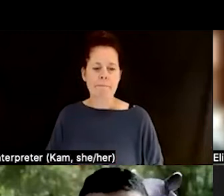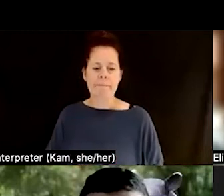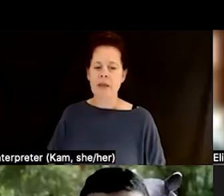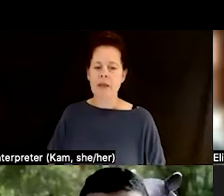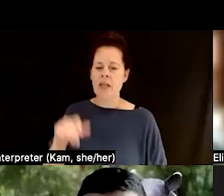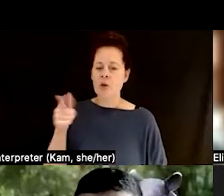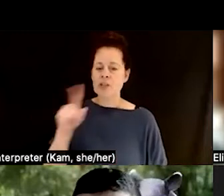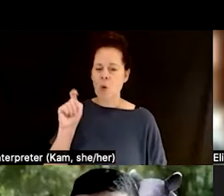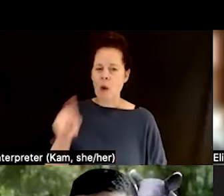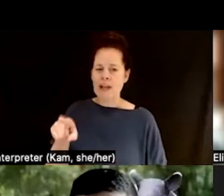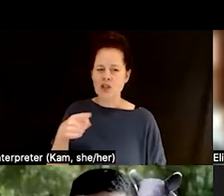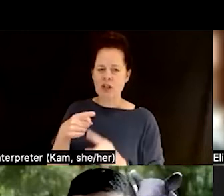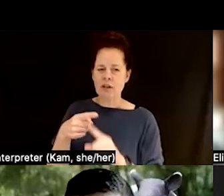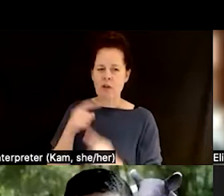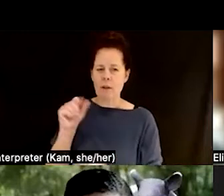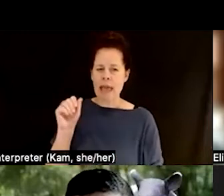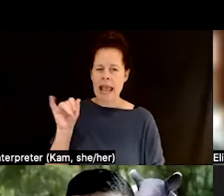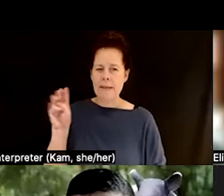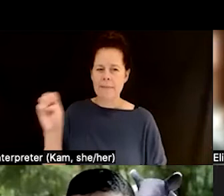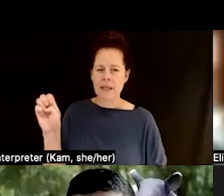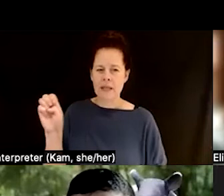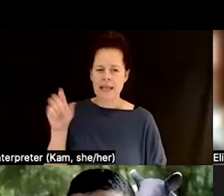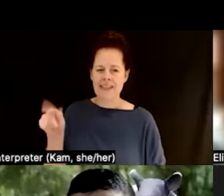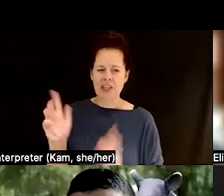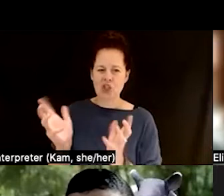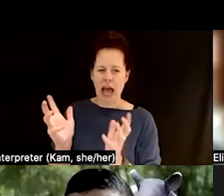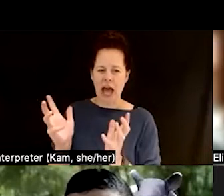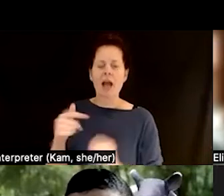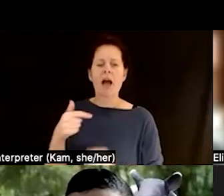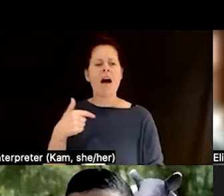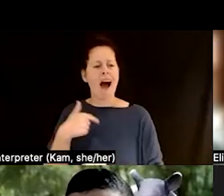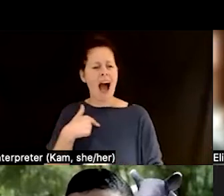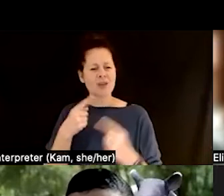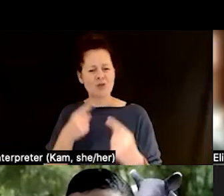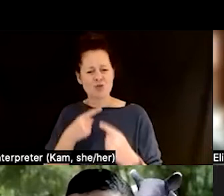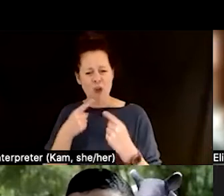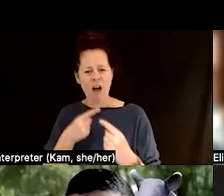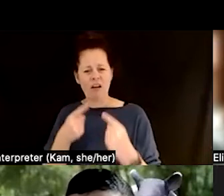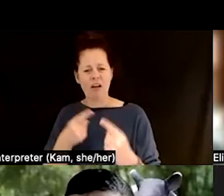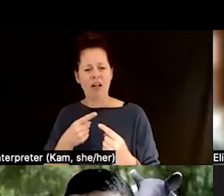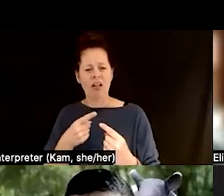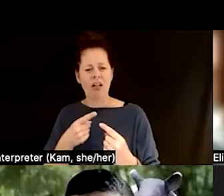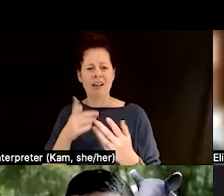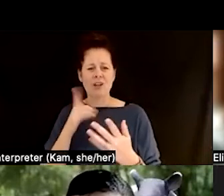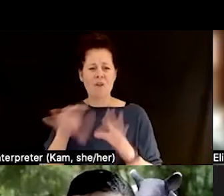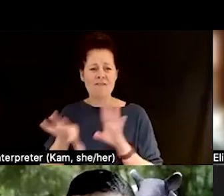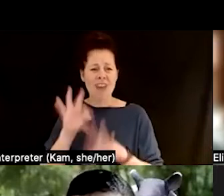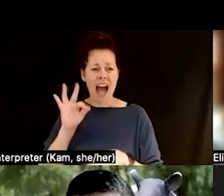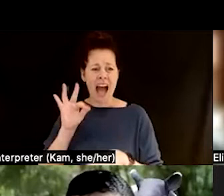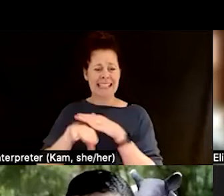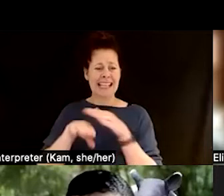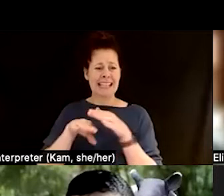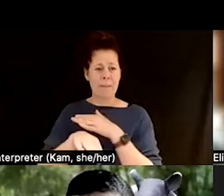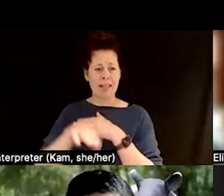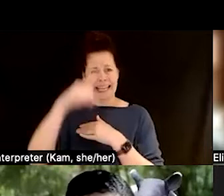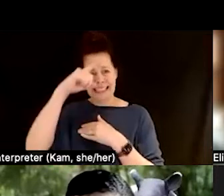Amy in the chat. I struggle to find accessible summer childcare and activities for my also